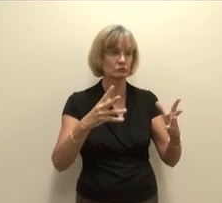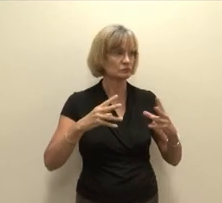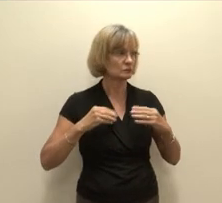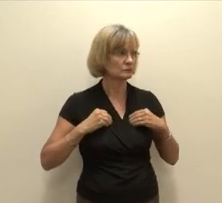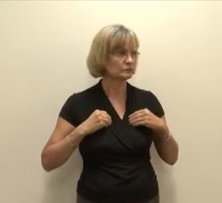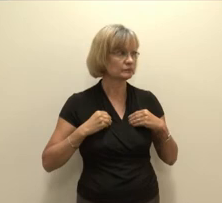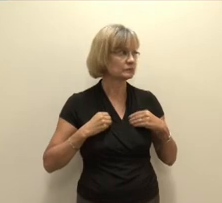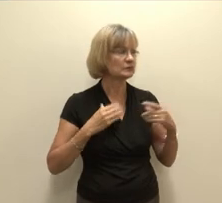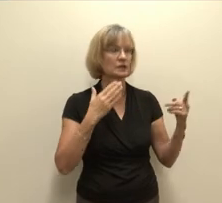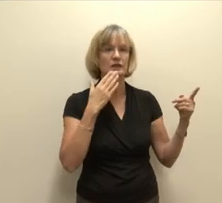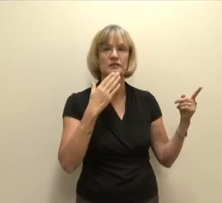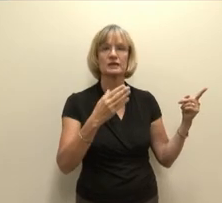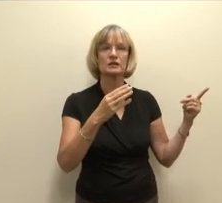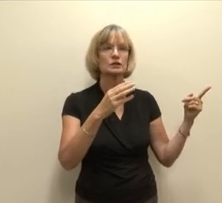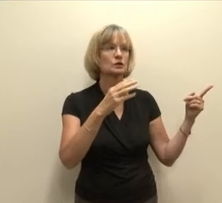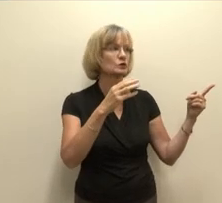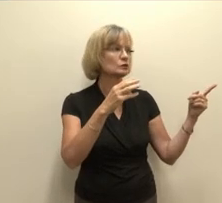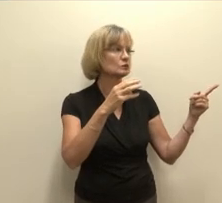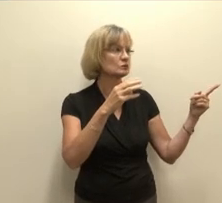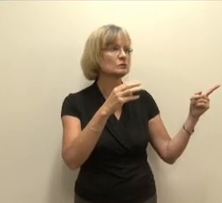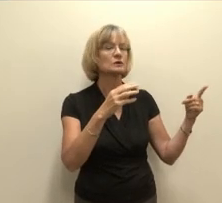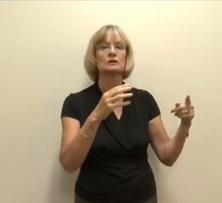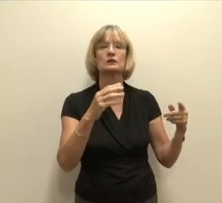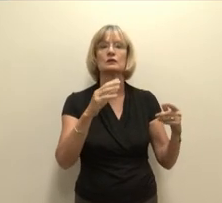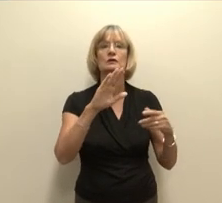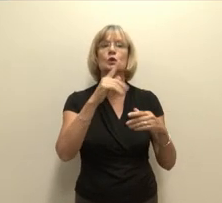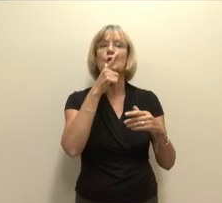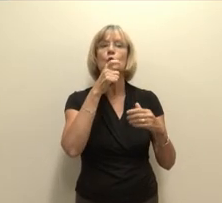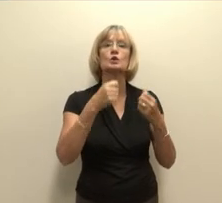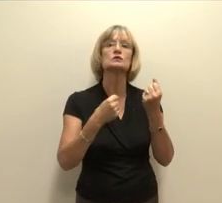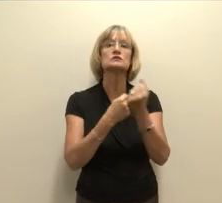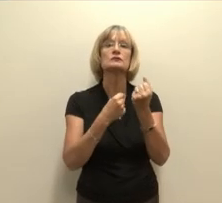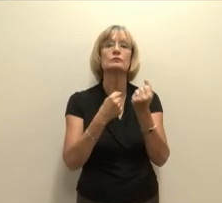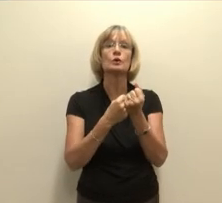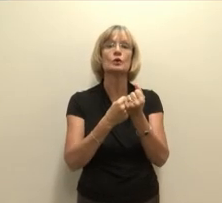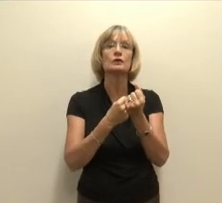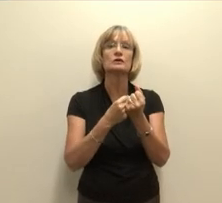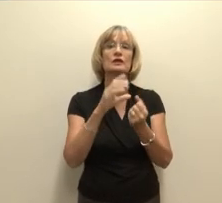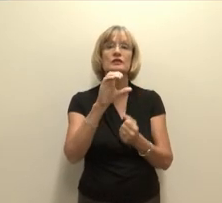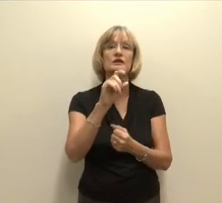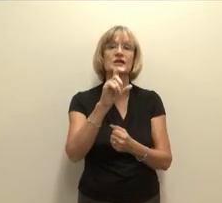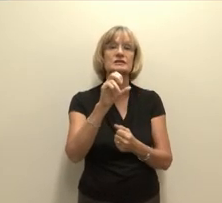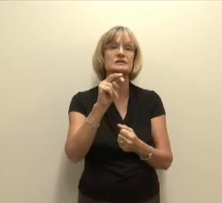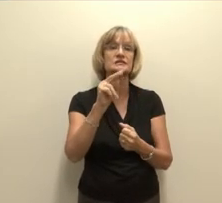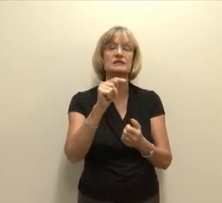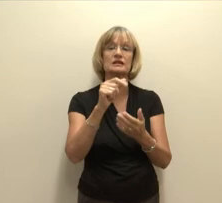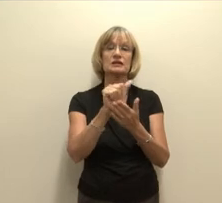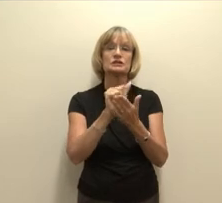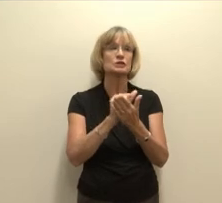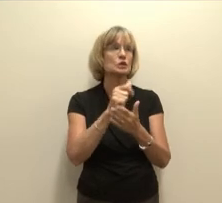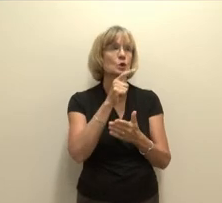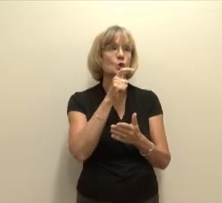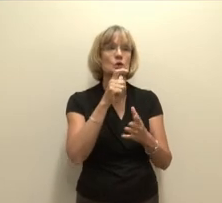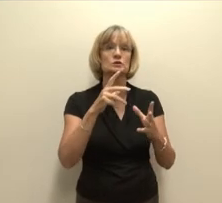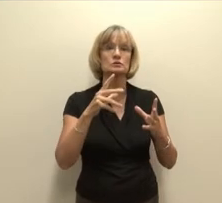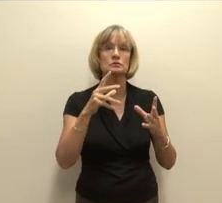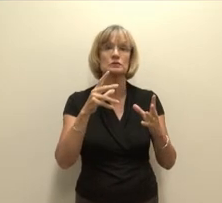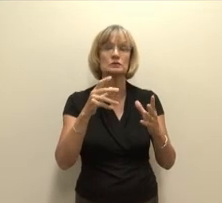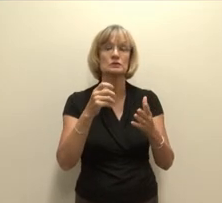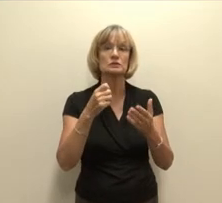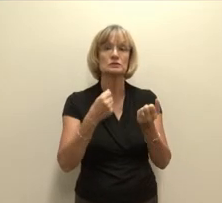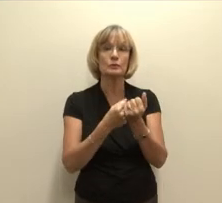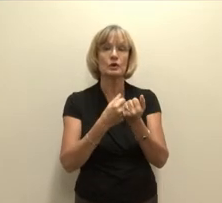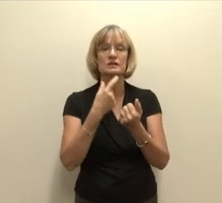Thank you, Mr. Dupuy. Thank you, Mr. Manning. All those in favor of approving the consent agenda as presented, say aye. Aye. Aye. Thank